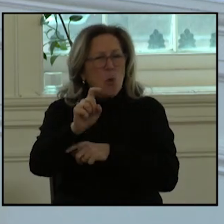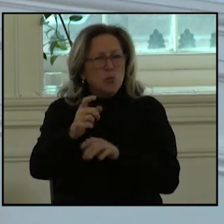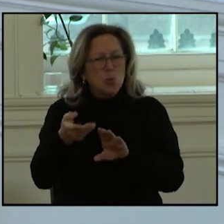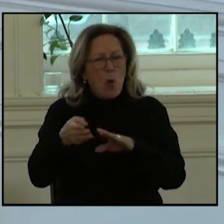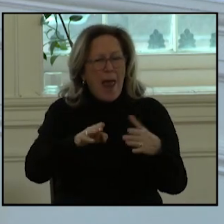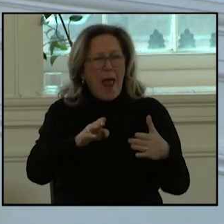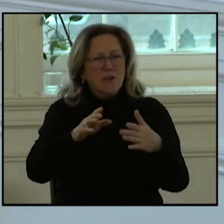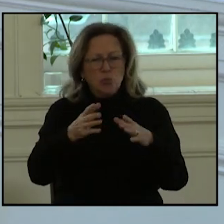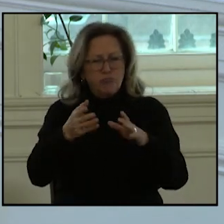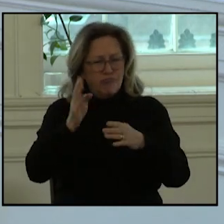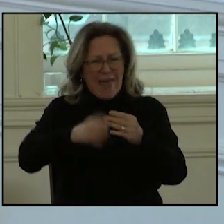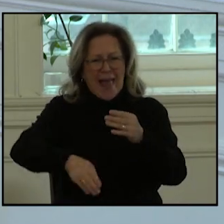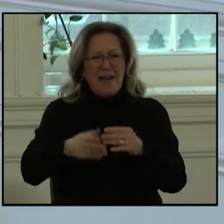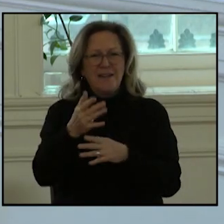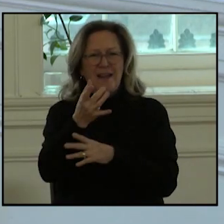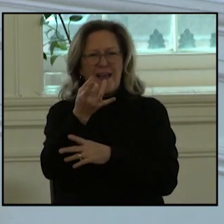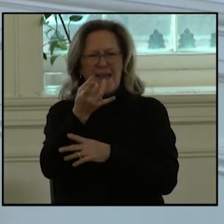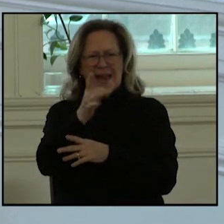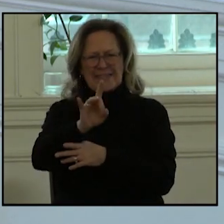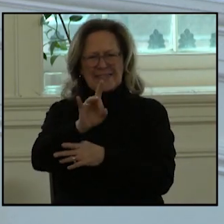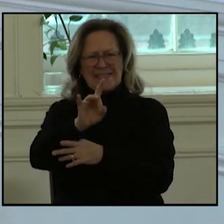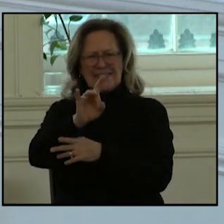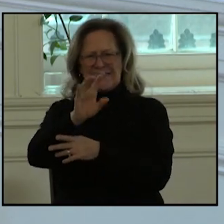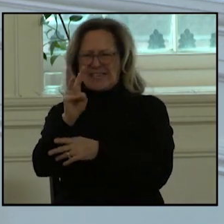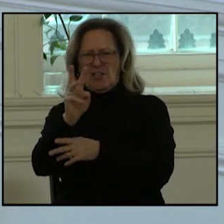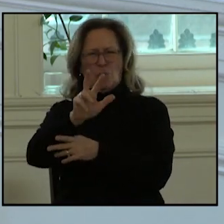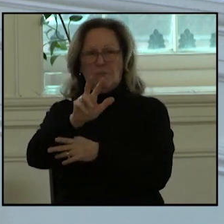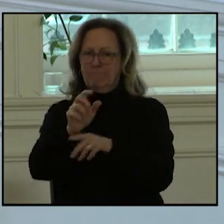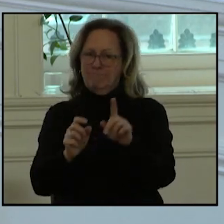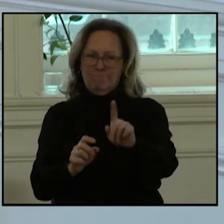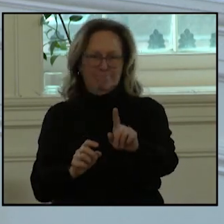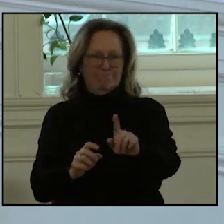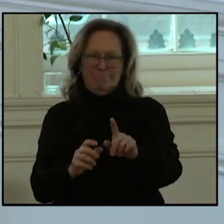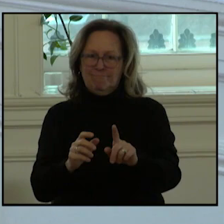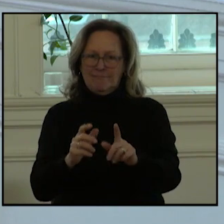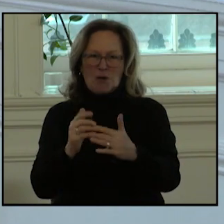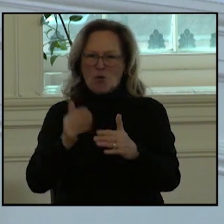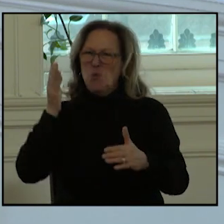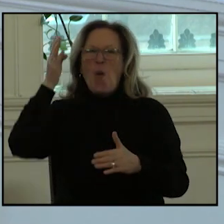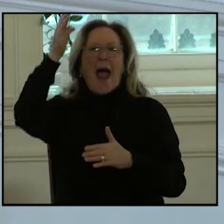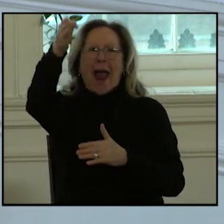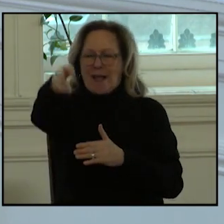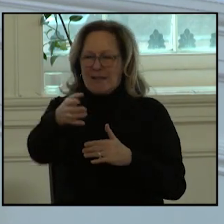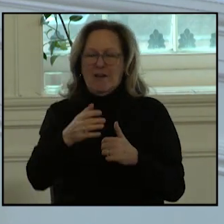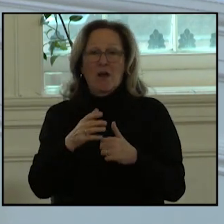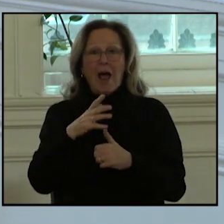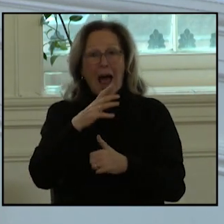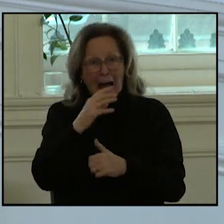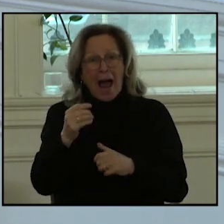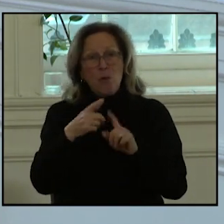but in reality, it ended in 1993. Coming from Columbus, Mississippi, I used to